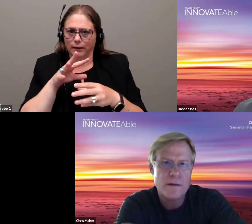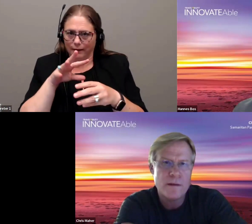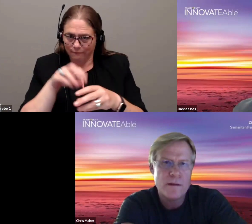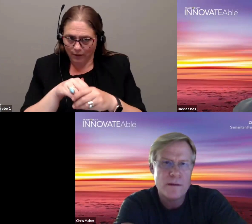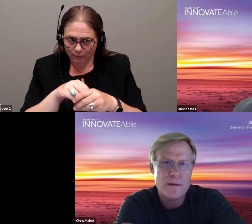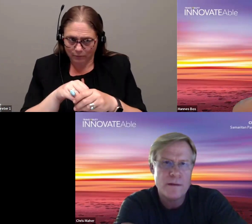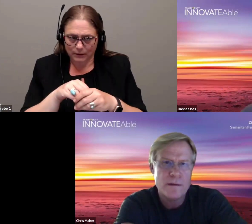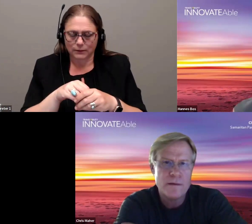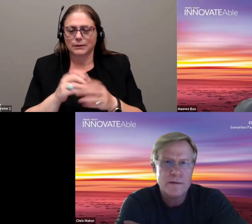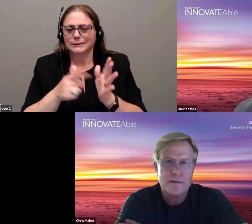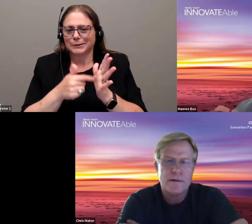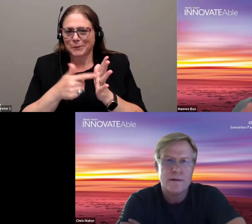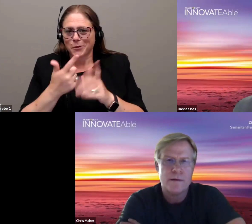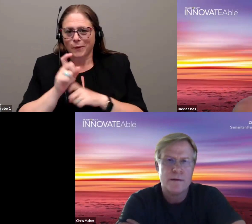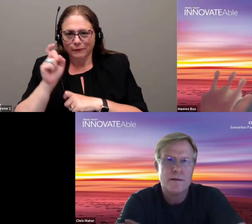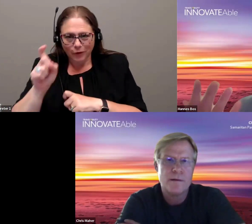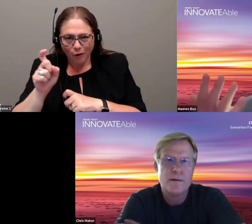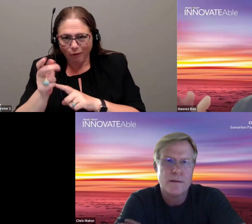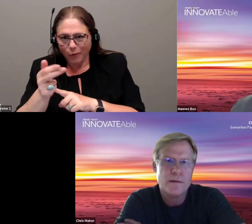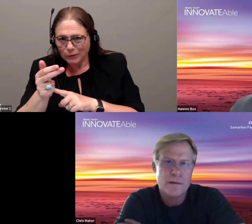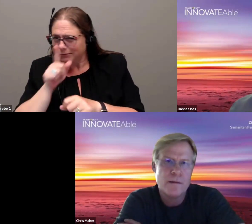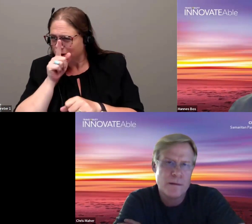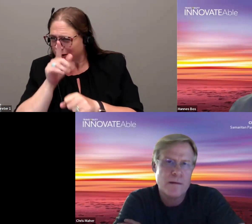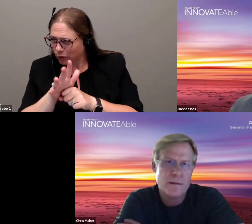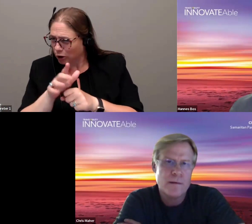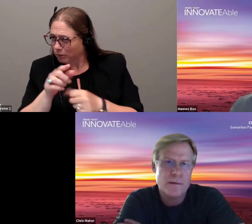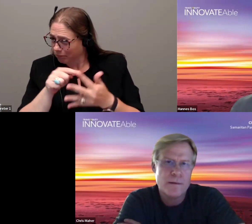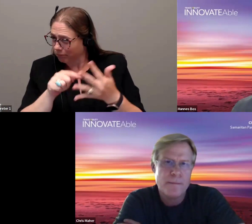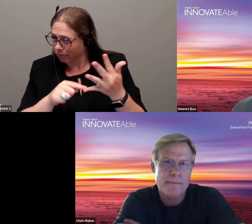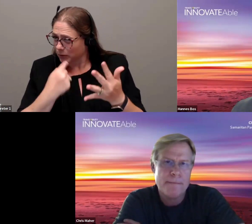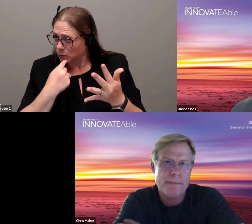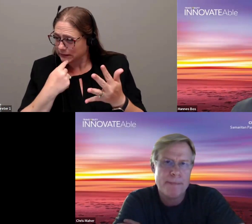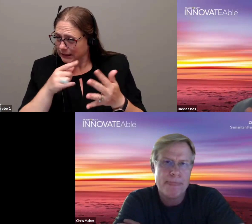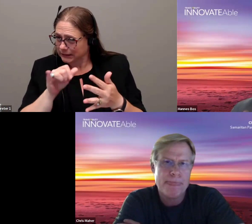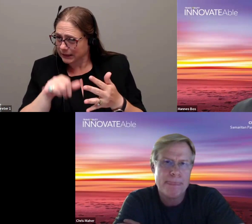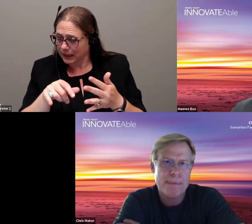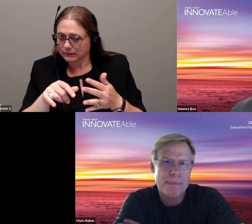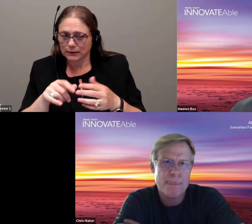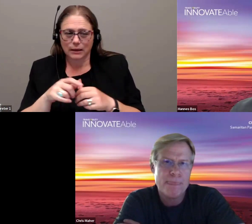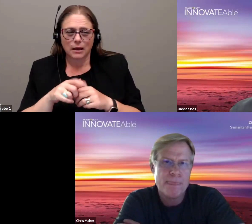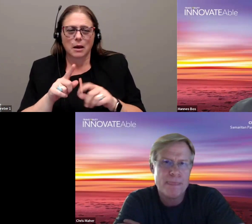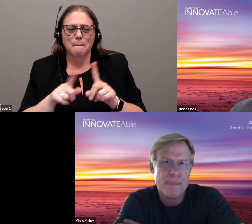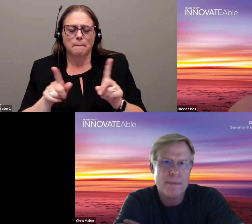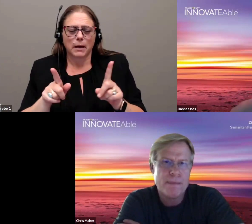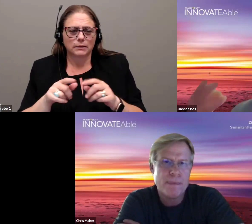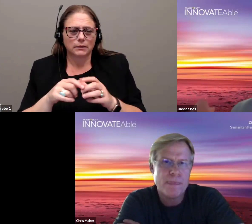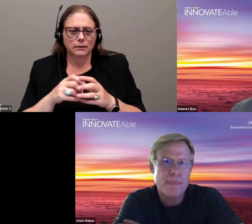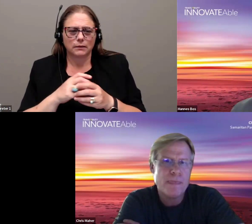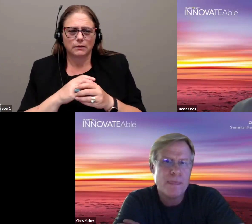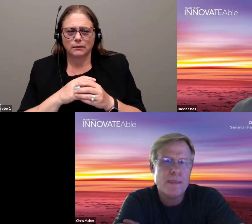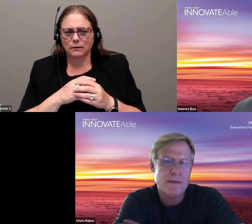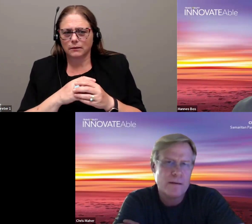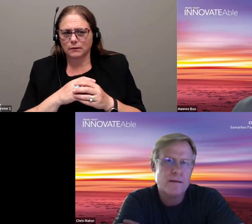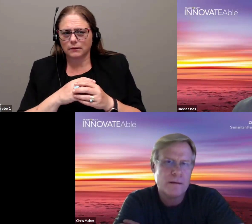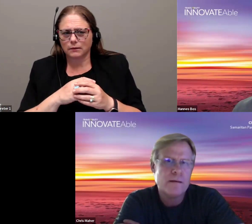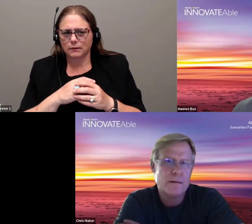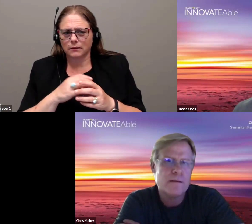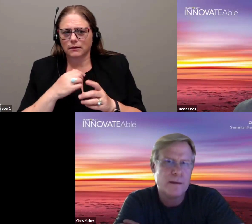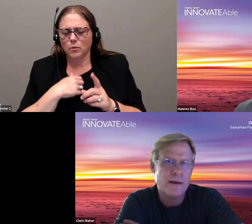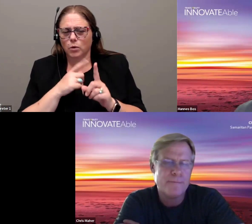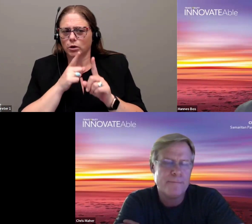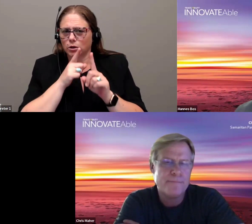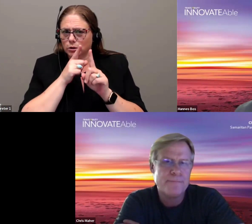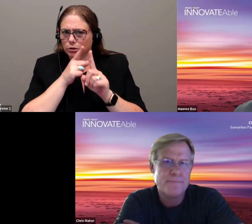call the hotel to triple confirm because you can't go wrong. But we are really targeting all the different